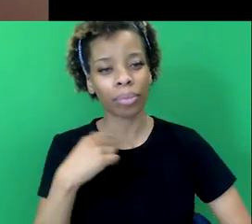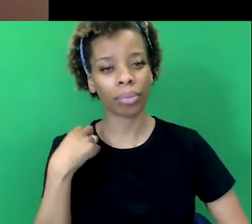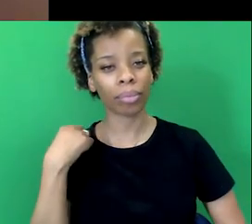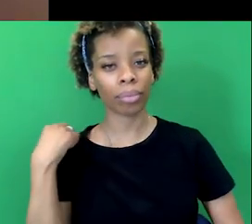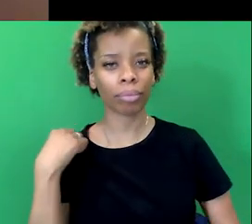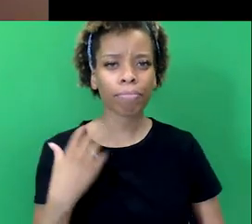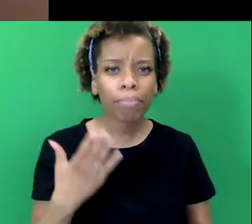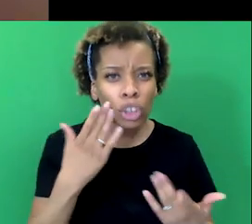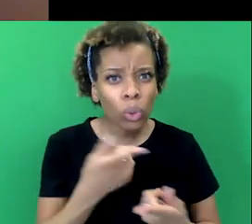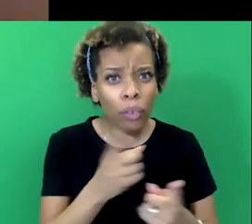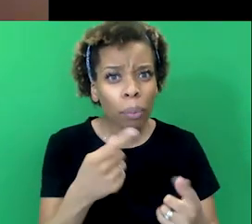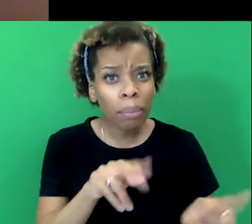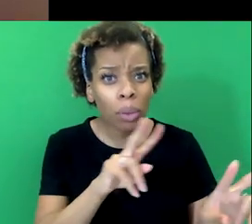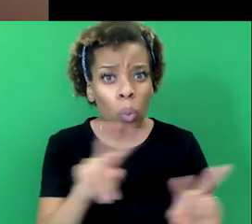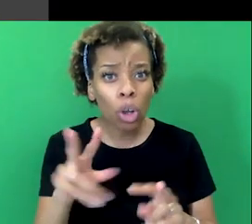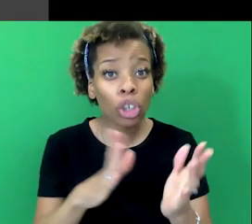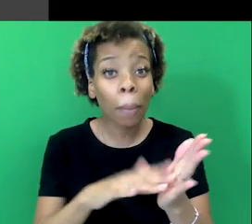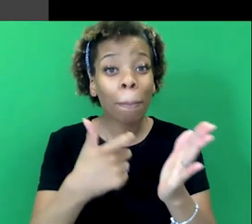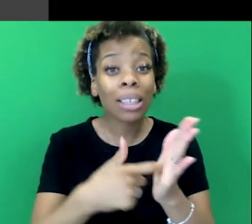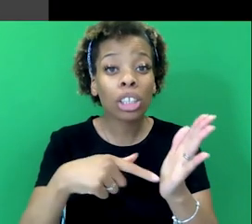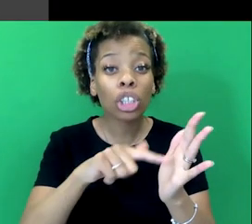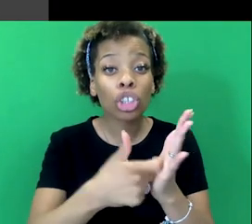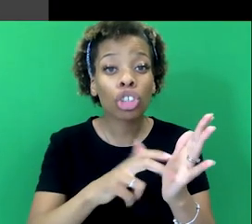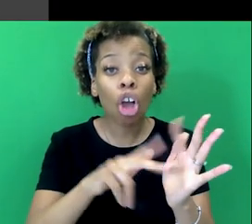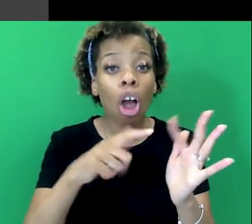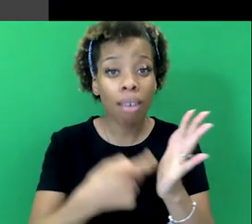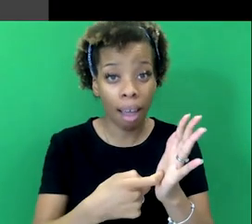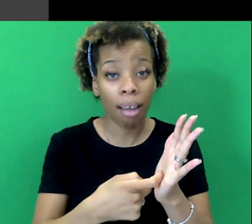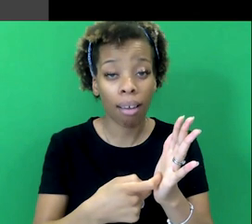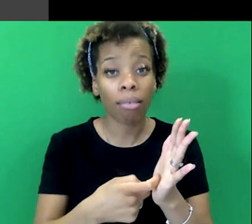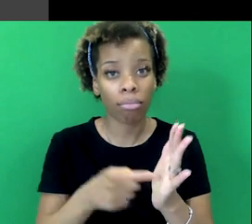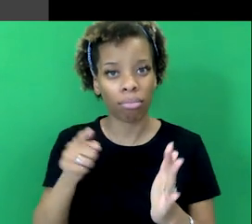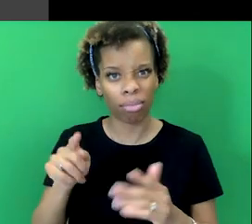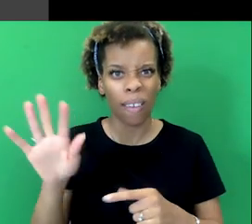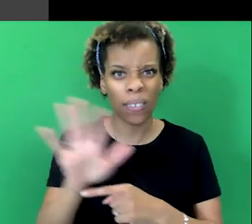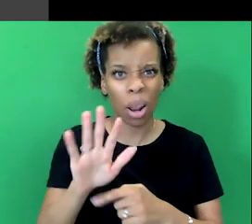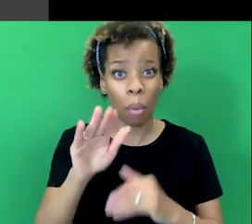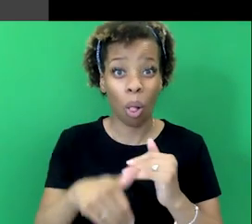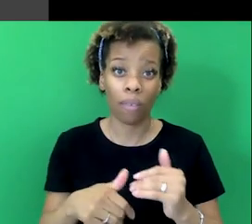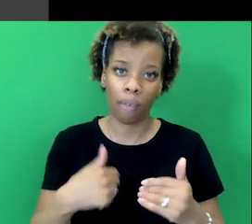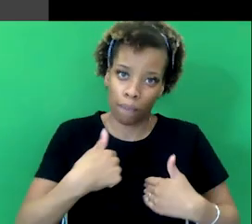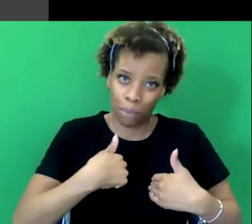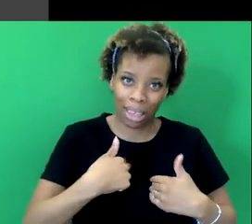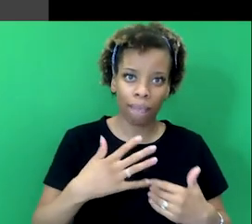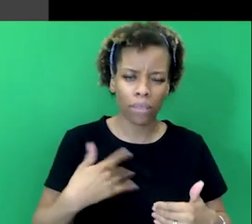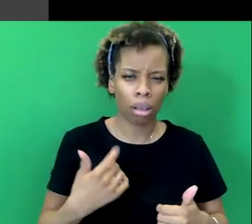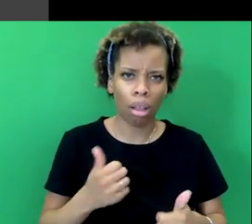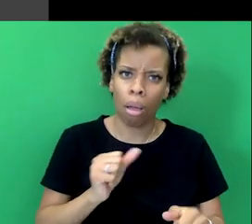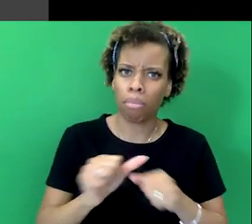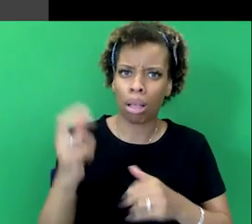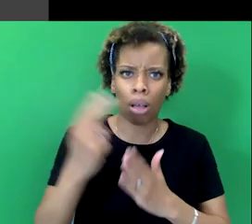Turner, but that was obviously a film about one of the greatest artists who's ever lived, as far as I'm concerned. But there